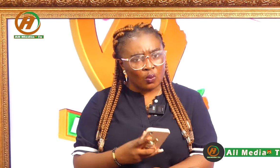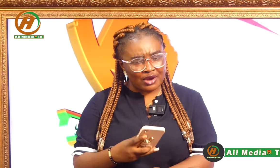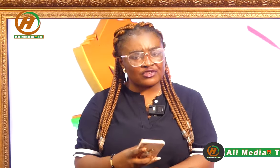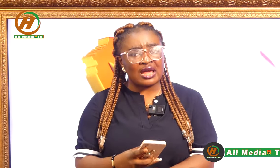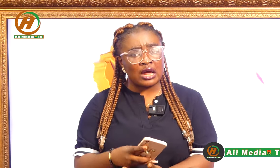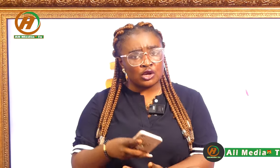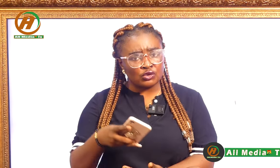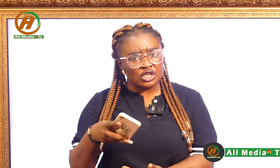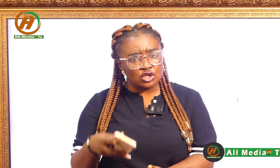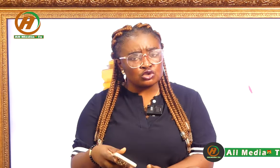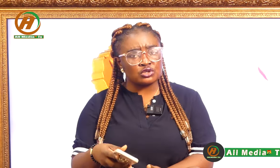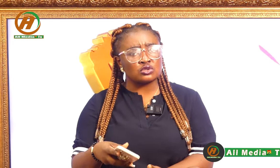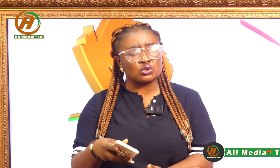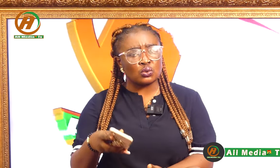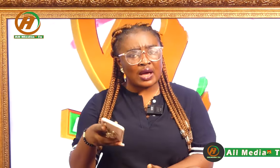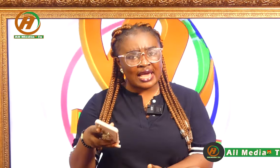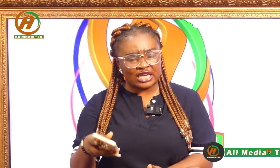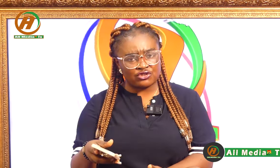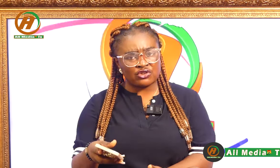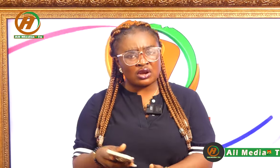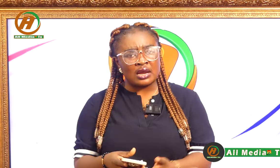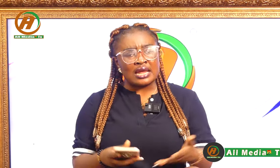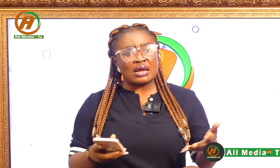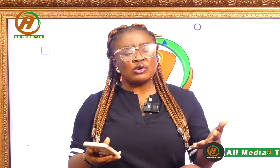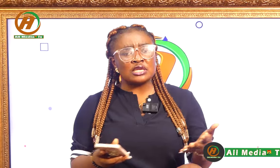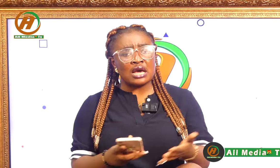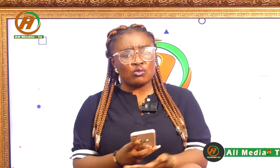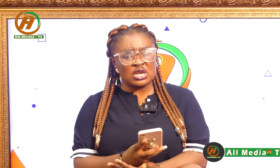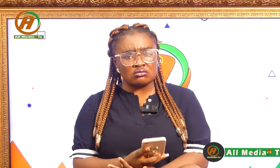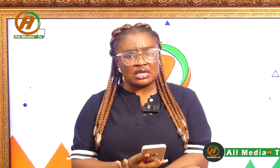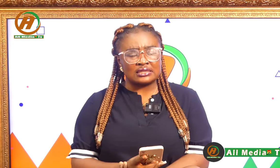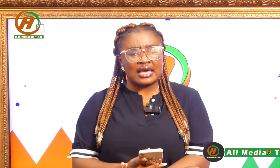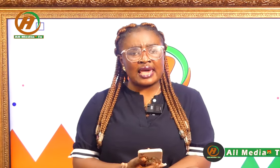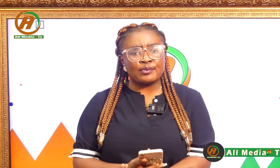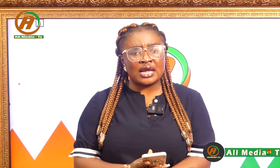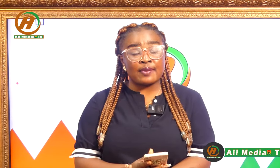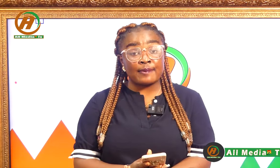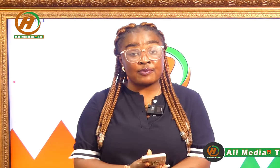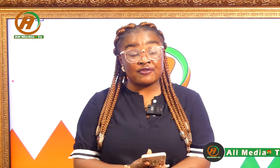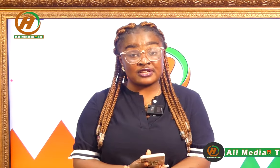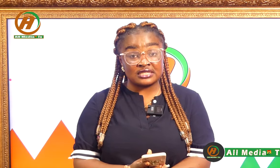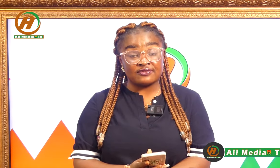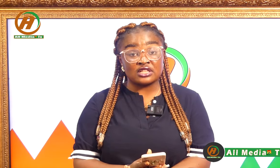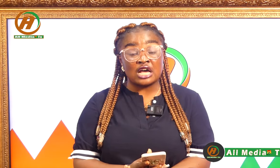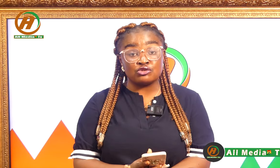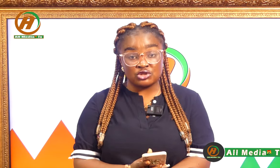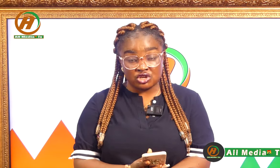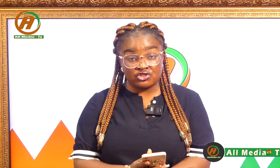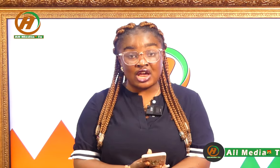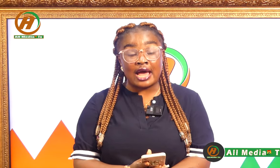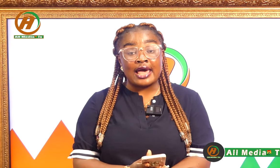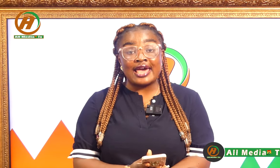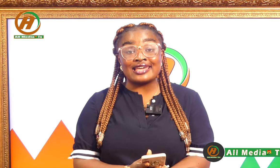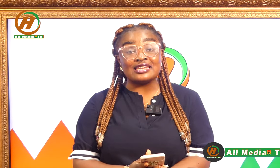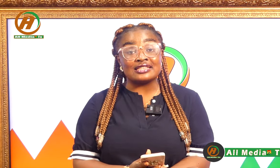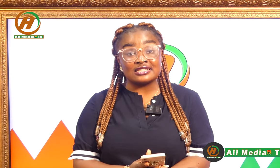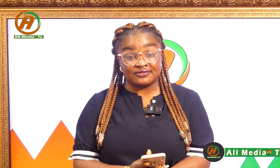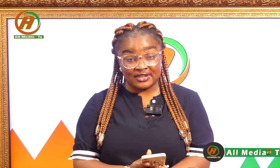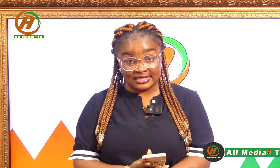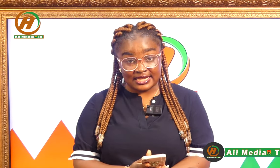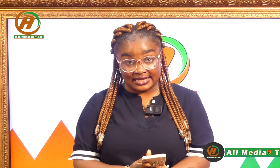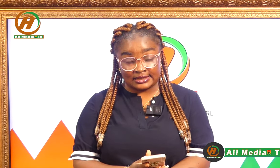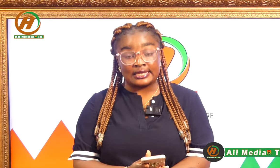no wansha no ye Yesu Kristo no aye hwehwe no na munyina munim se emra ye papa Prophet Stephen Adom Kyei Duah eye